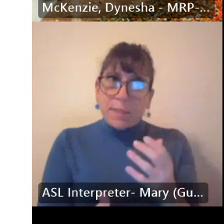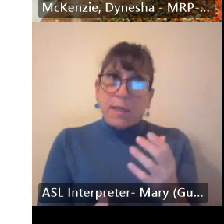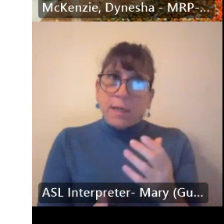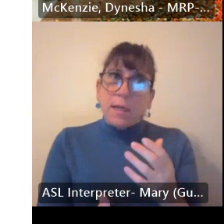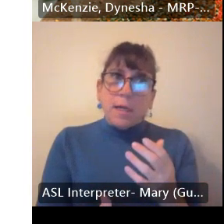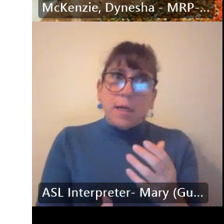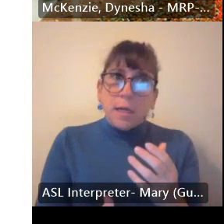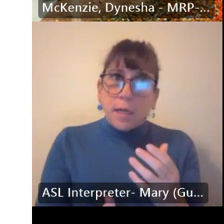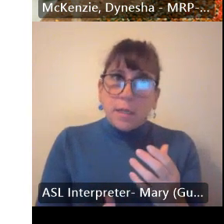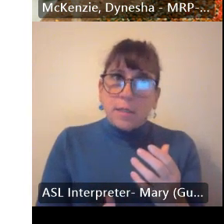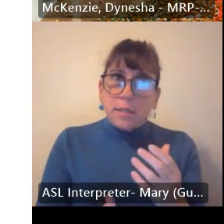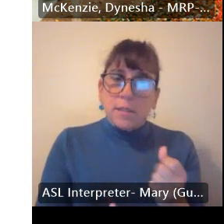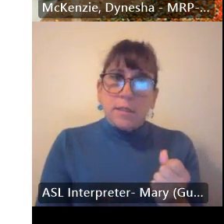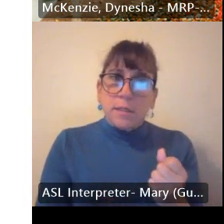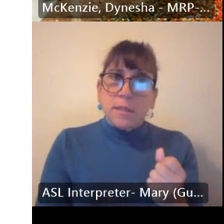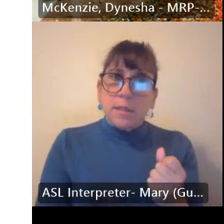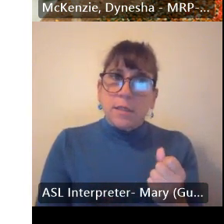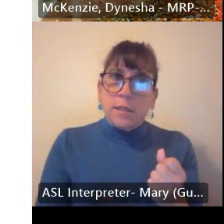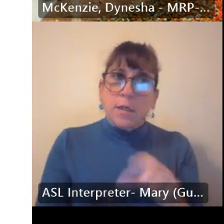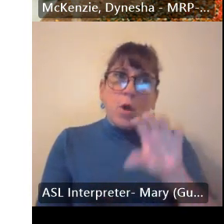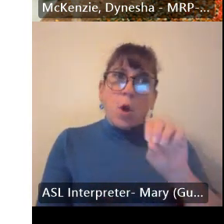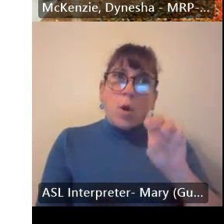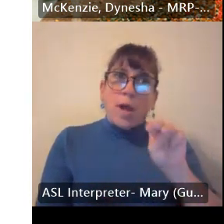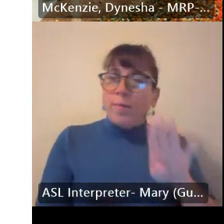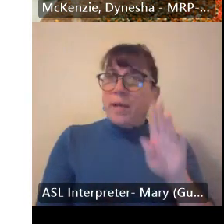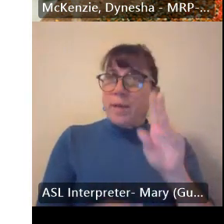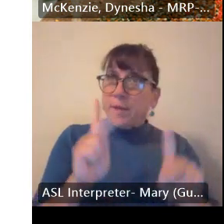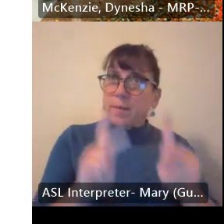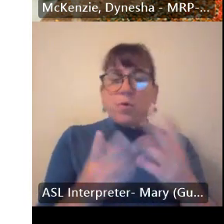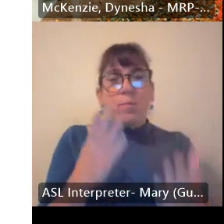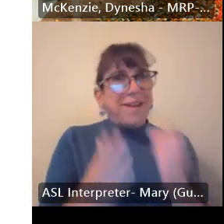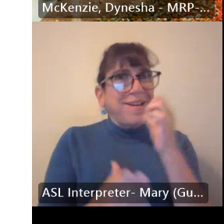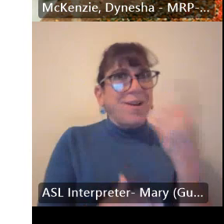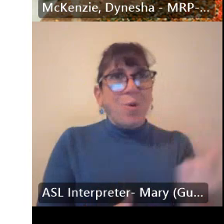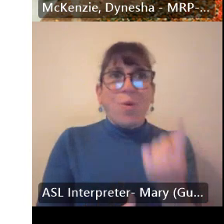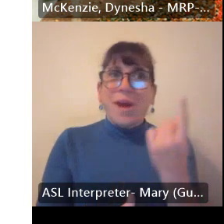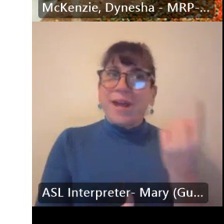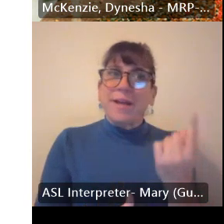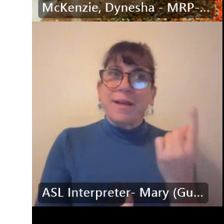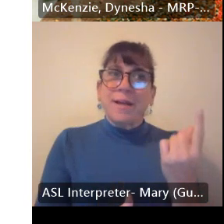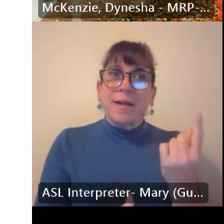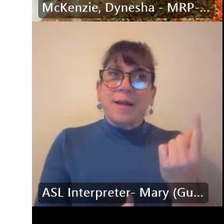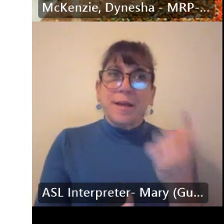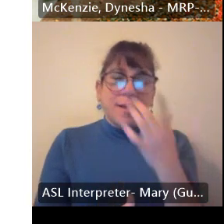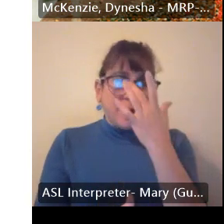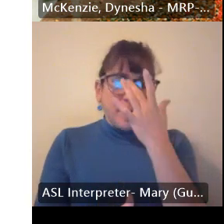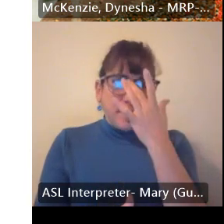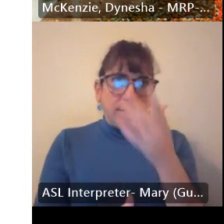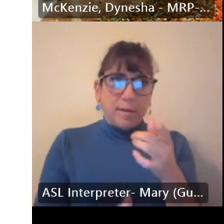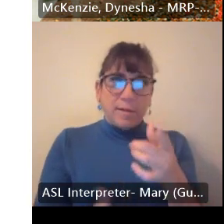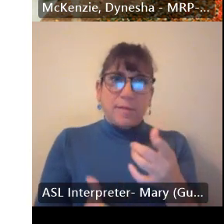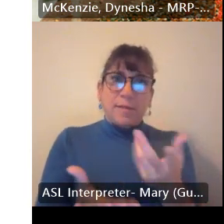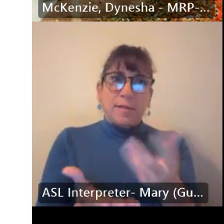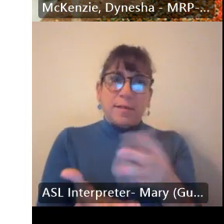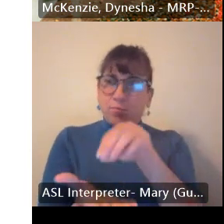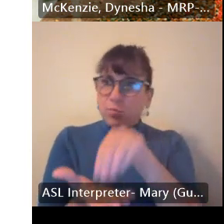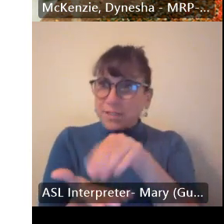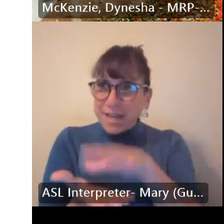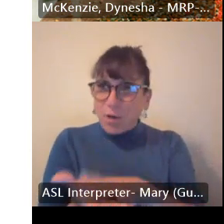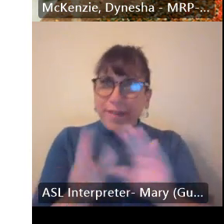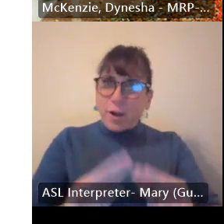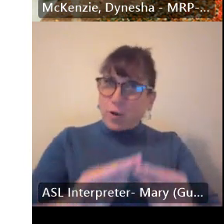you know, the OMB folks might not always put things down that are as clear